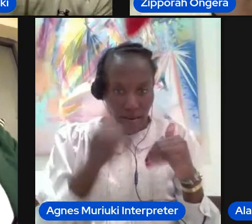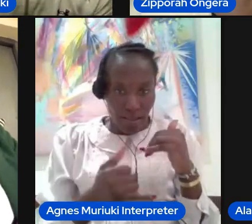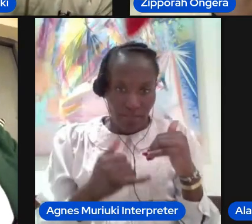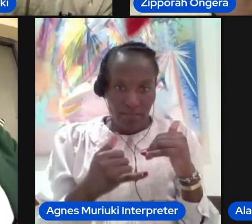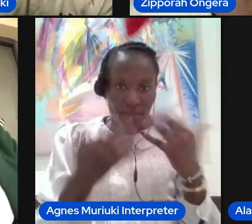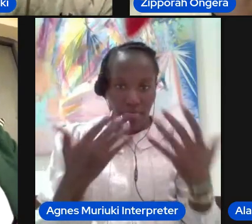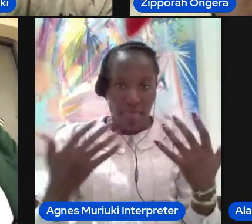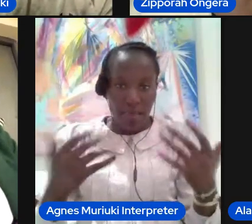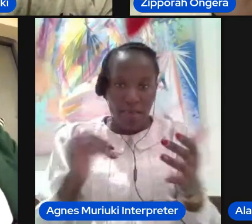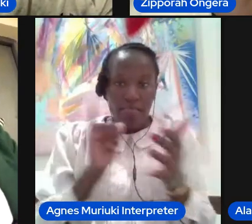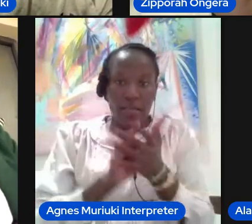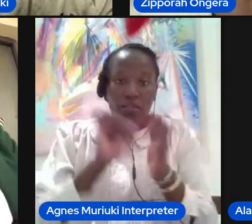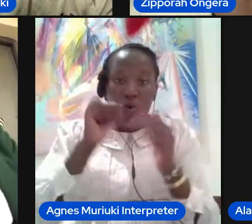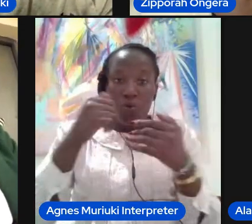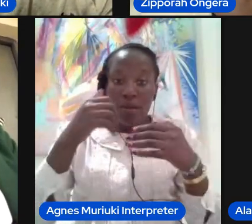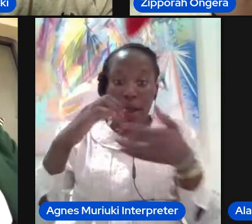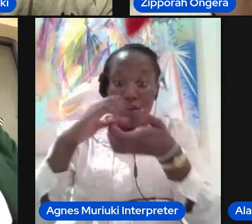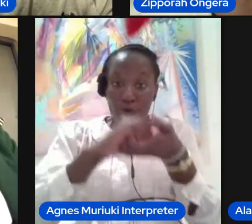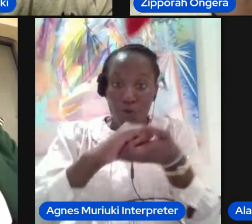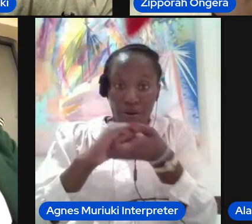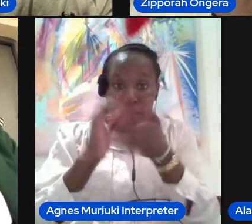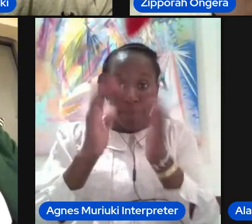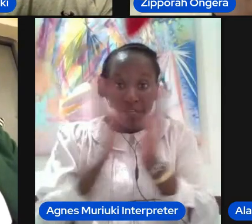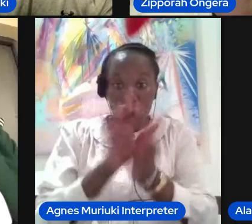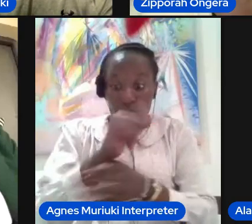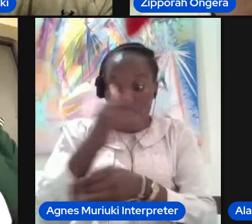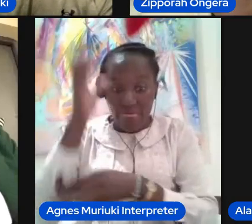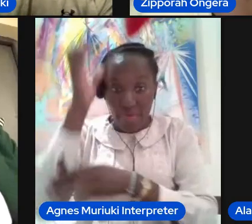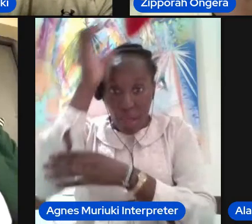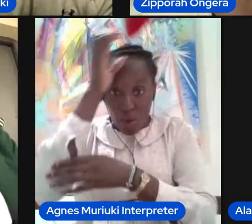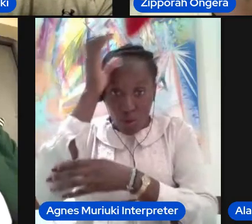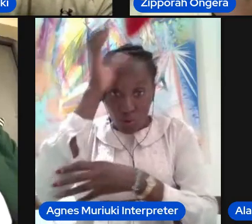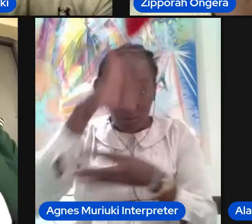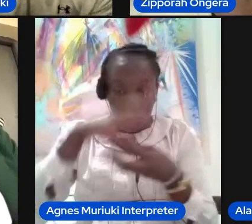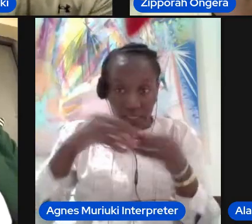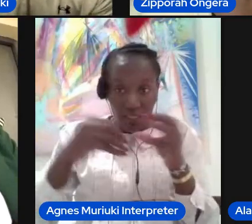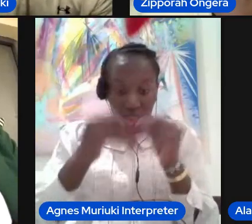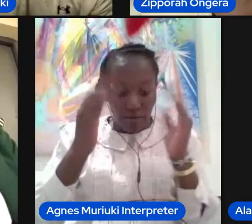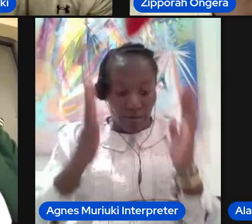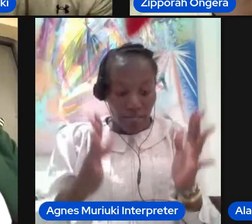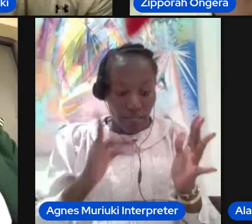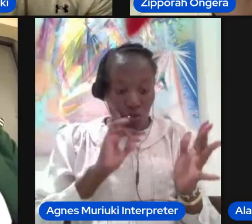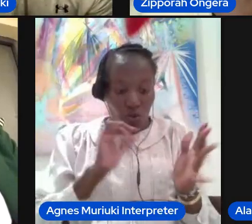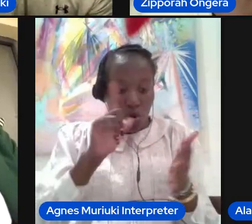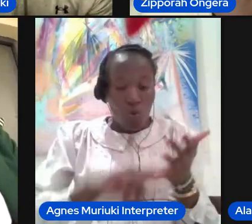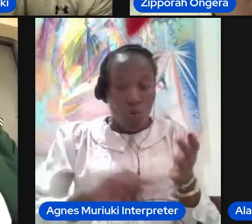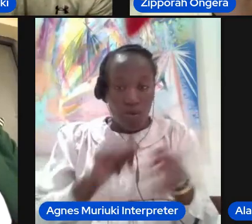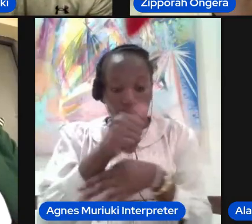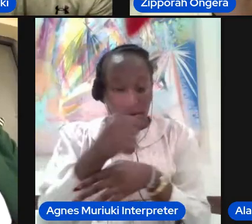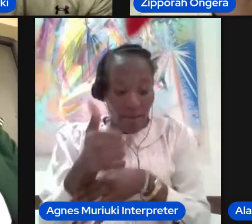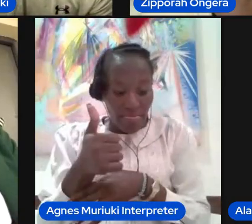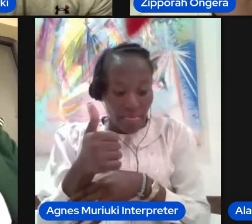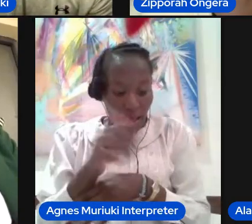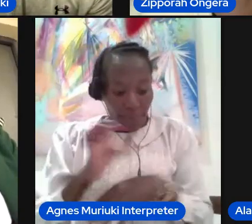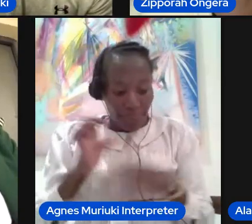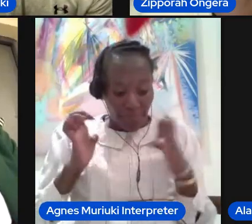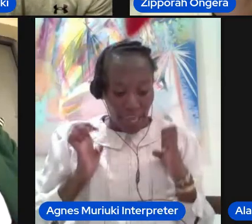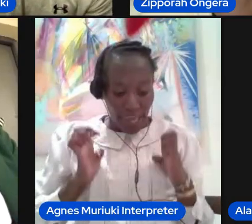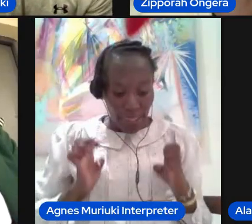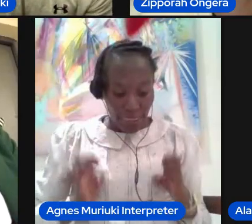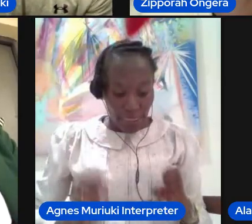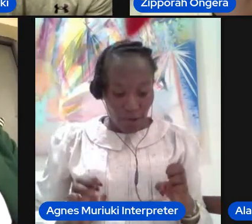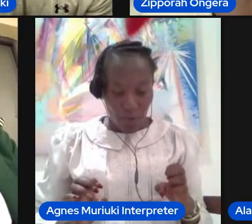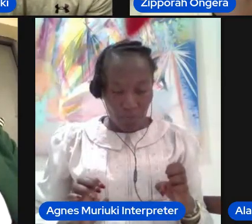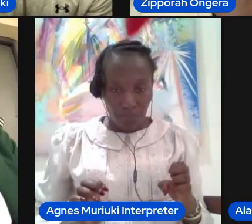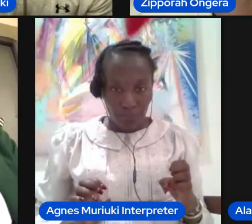can collaborate with other content creators. So, what are some of the ethical considerations we can look